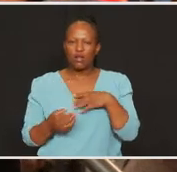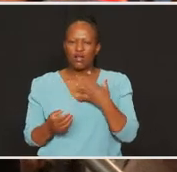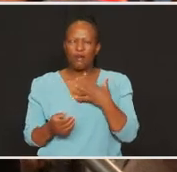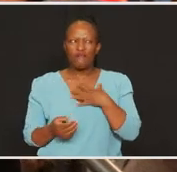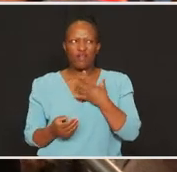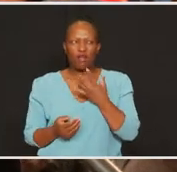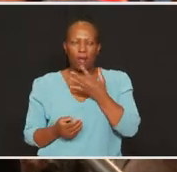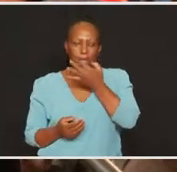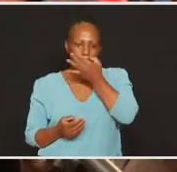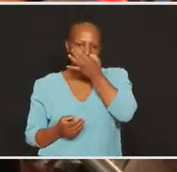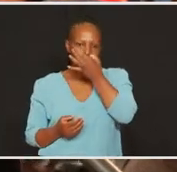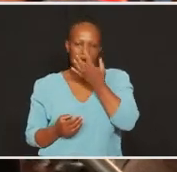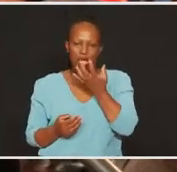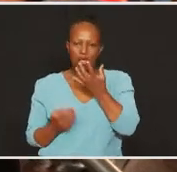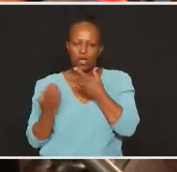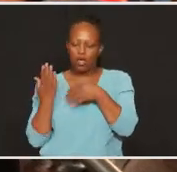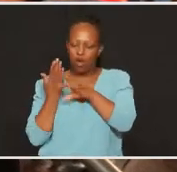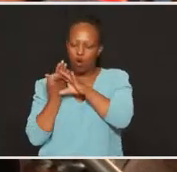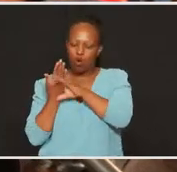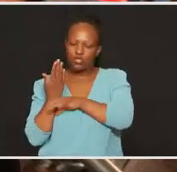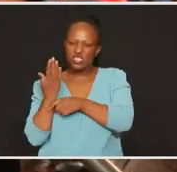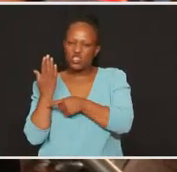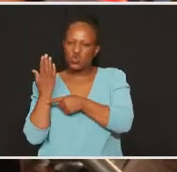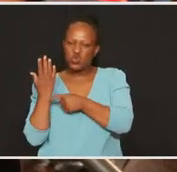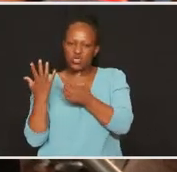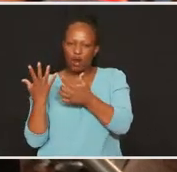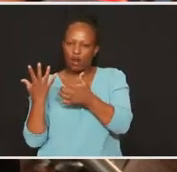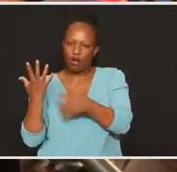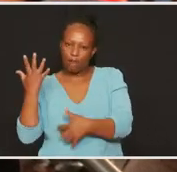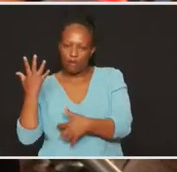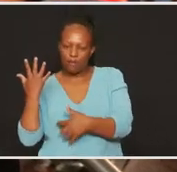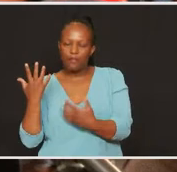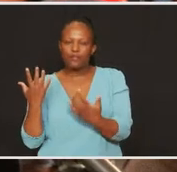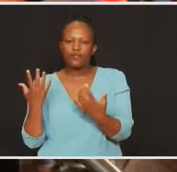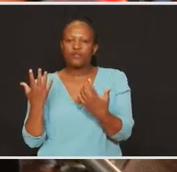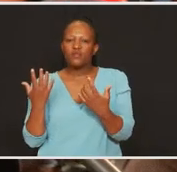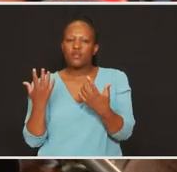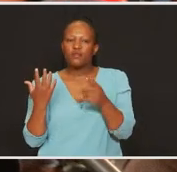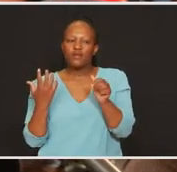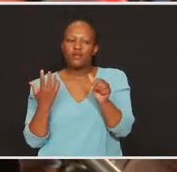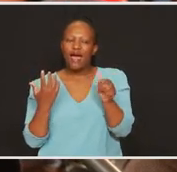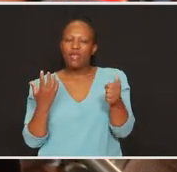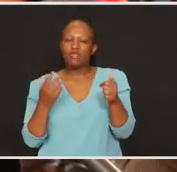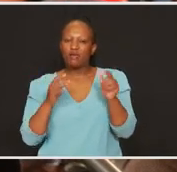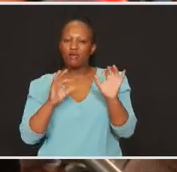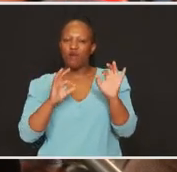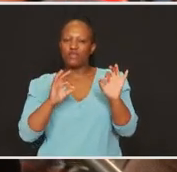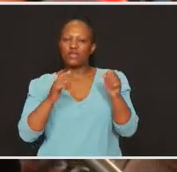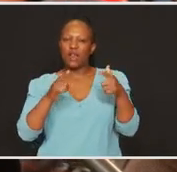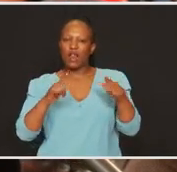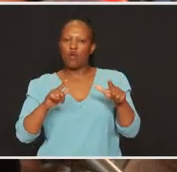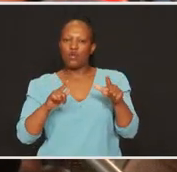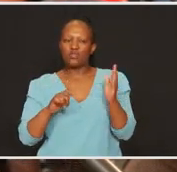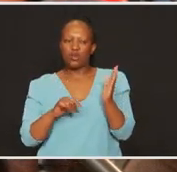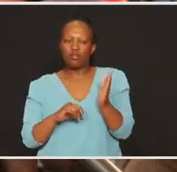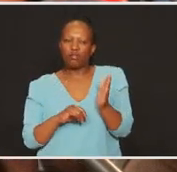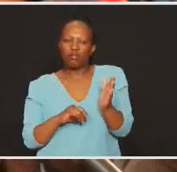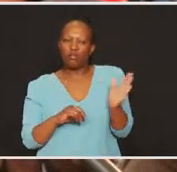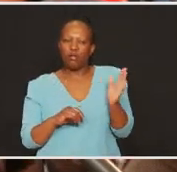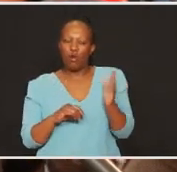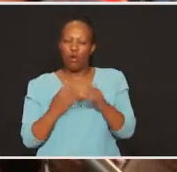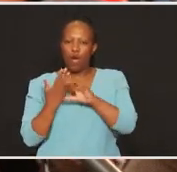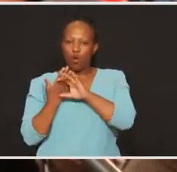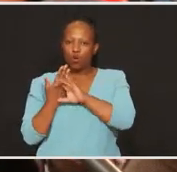it is unconstitutional because it will discriminate and undermine other official languages as prescribed by our constitution